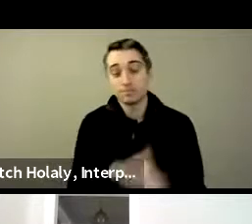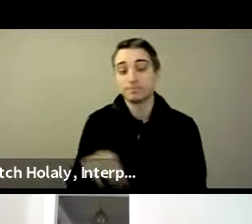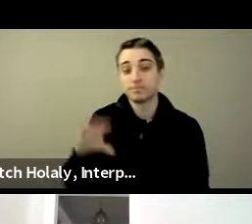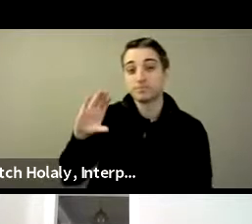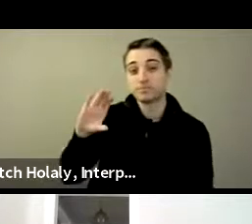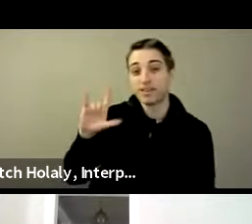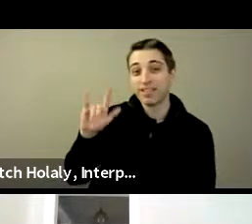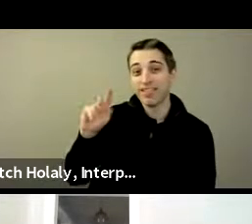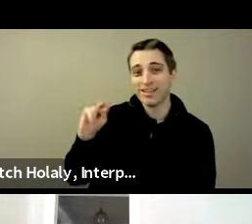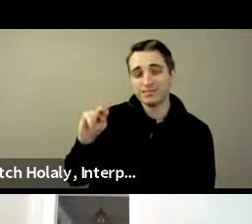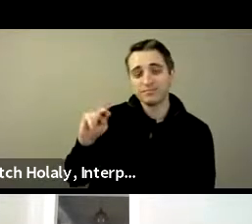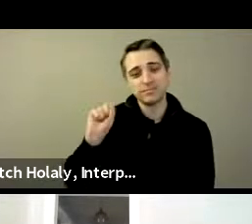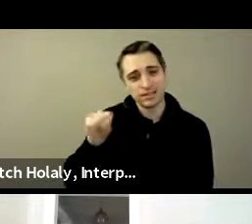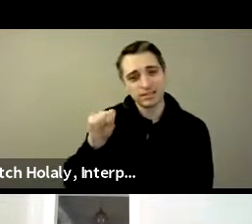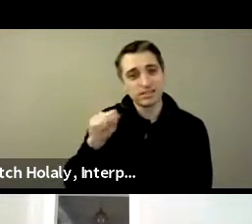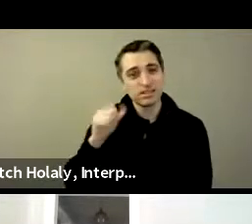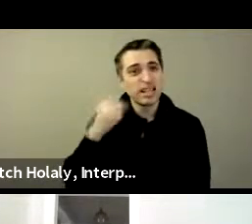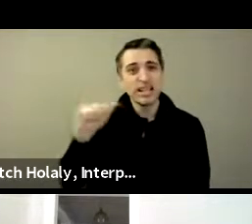to say any words?